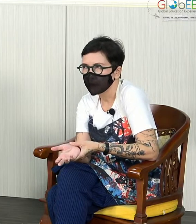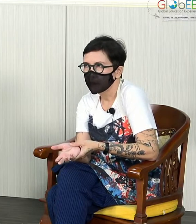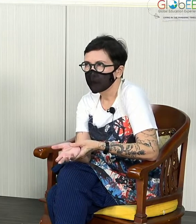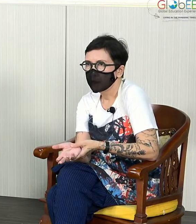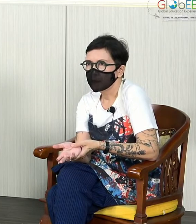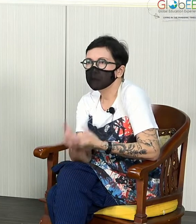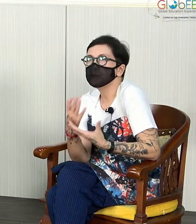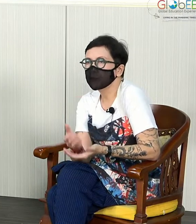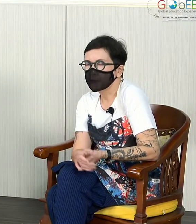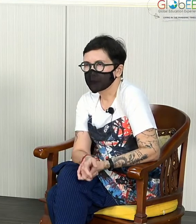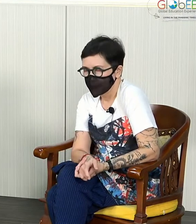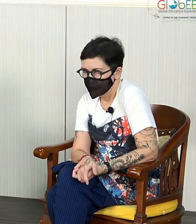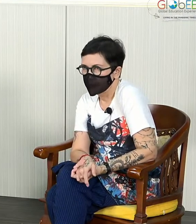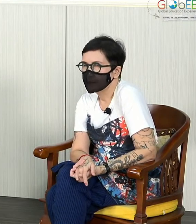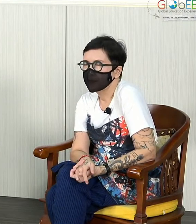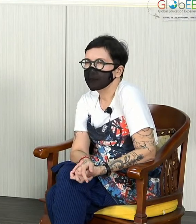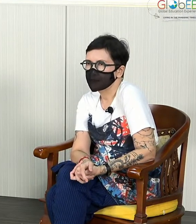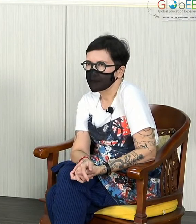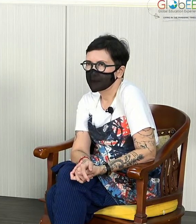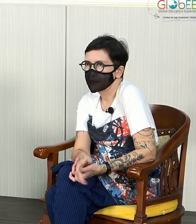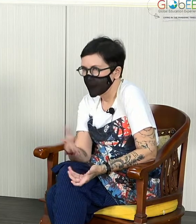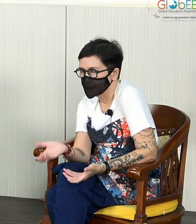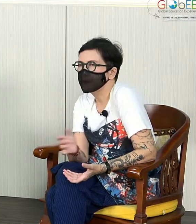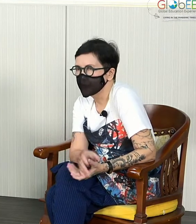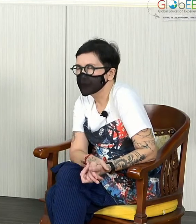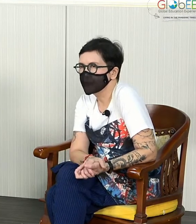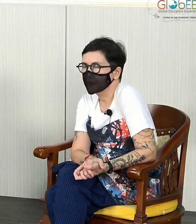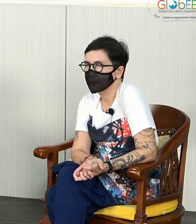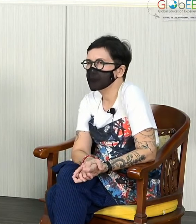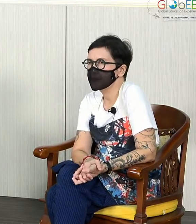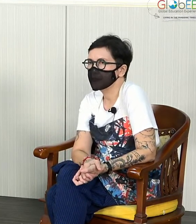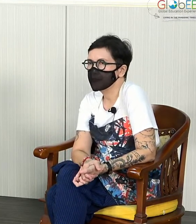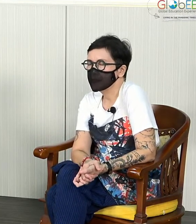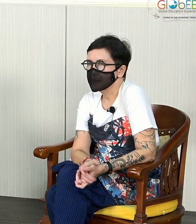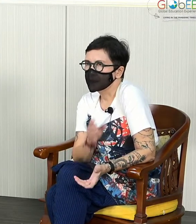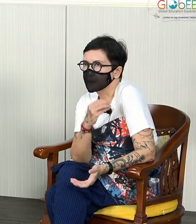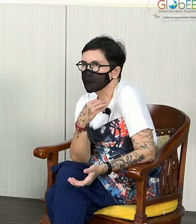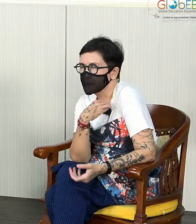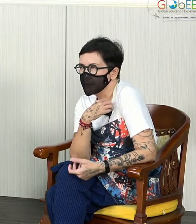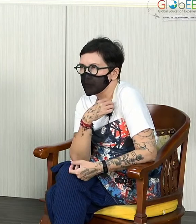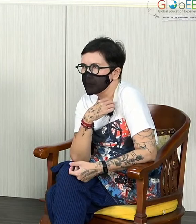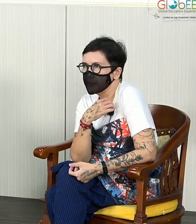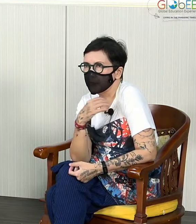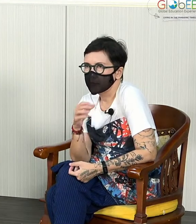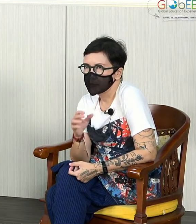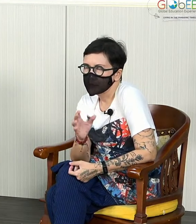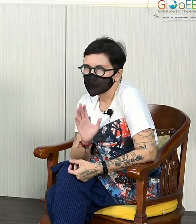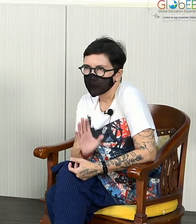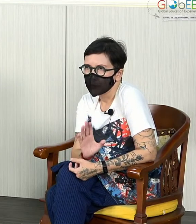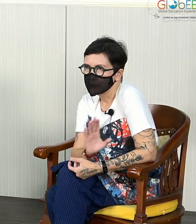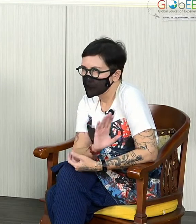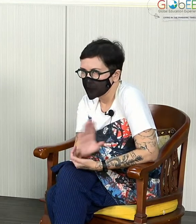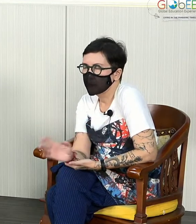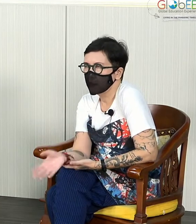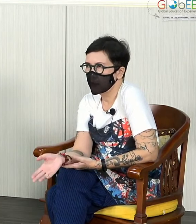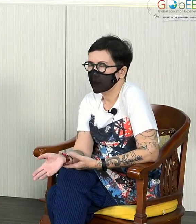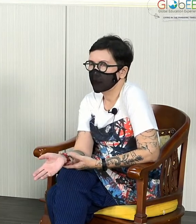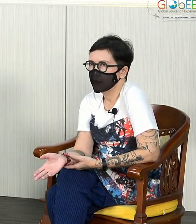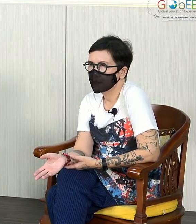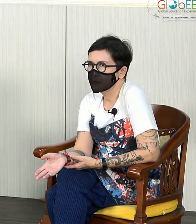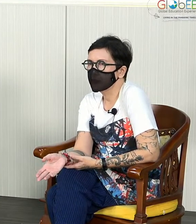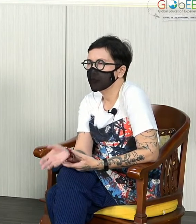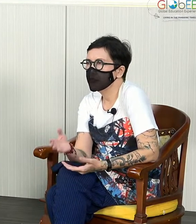future, would you call that a self-love? You have to ask that question. So for me, there is no cheat